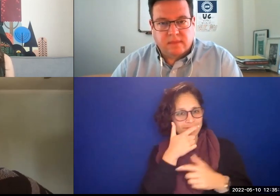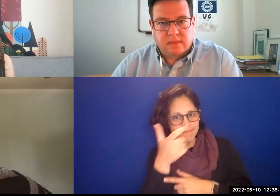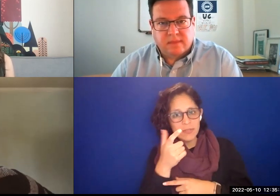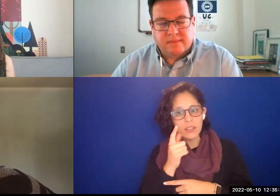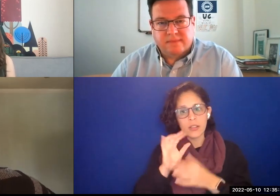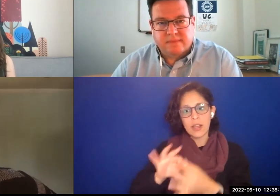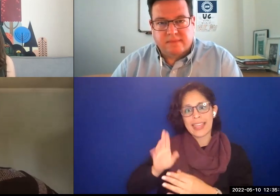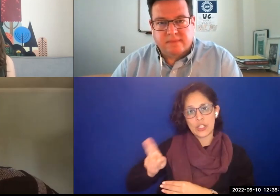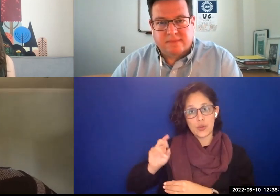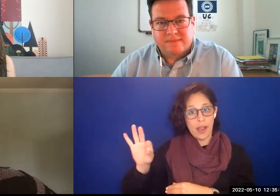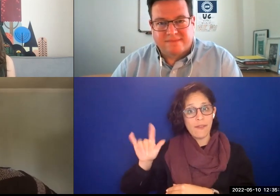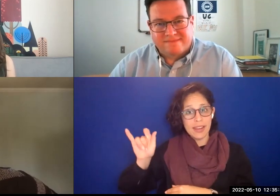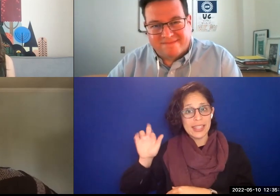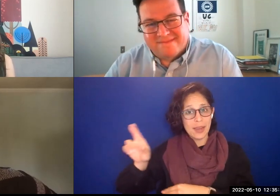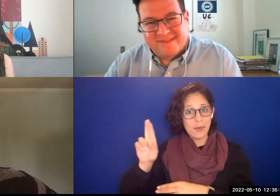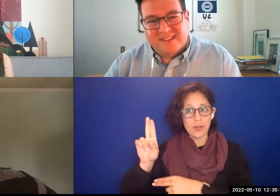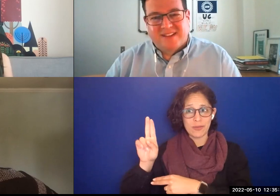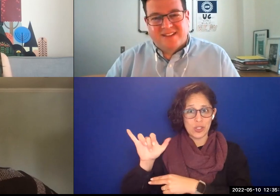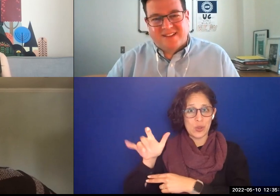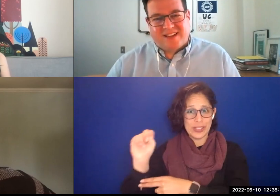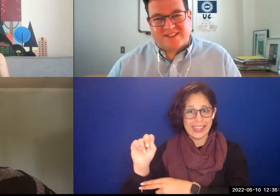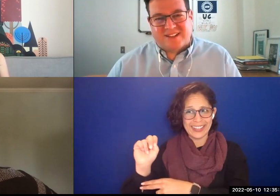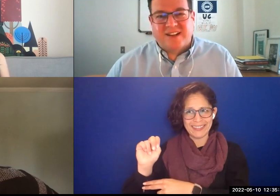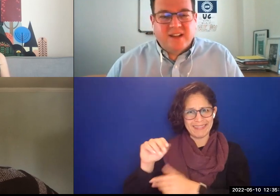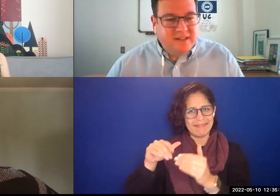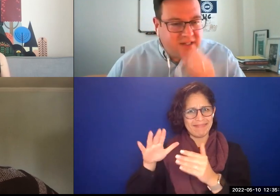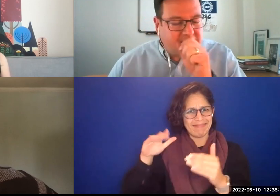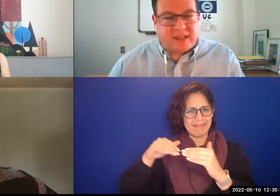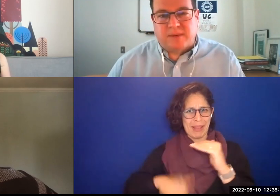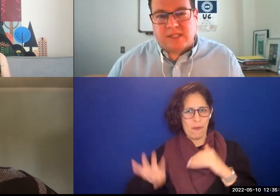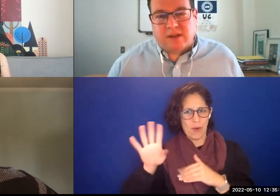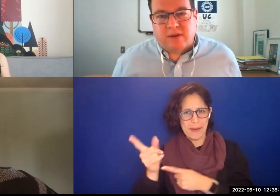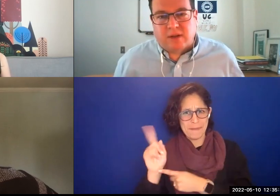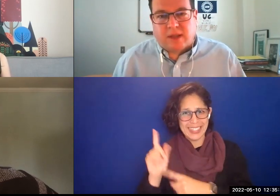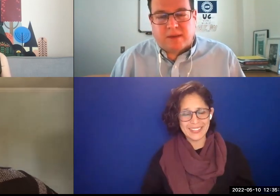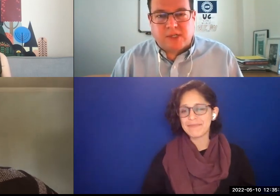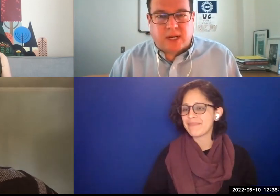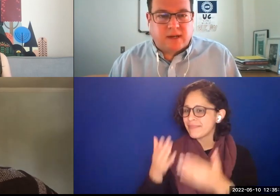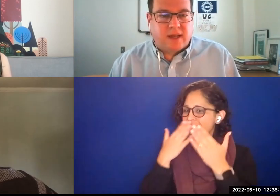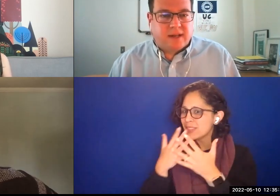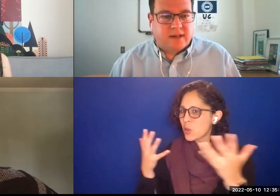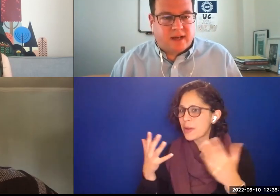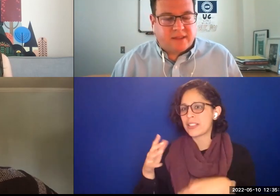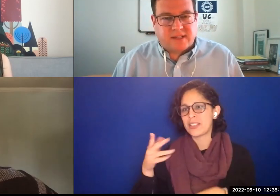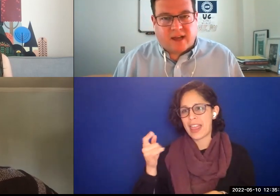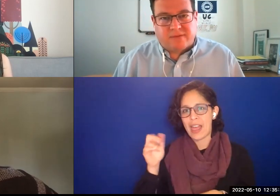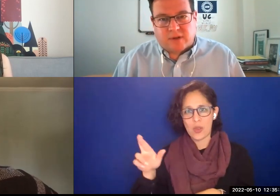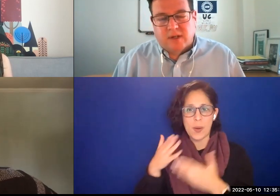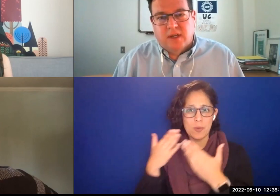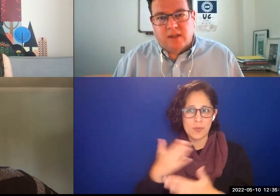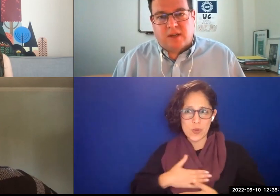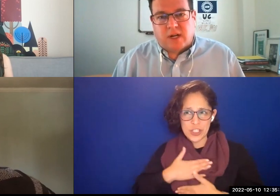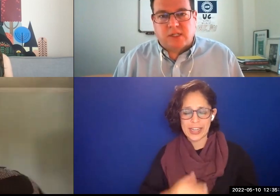labor movement in 45 minutes or less. Excellent. Thanks so much, Heather. I really greatly appreciate it. And thanks, Kyle,